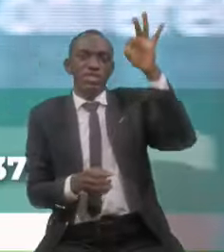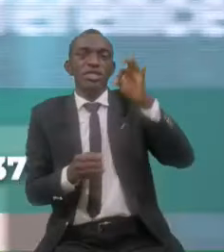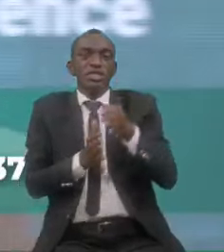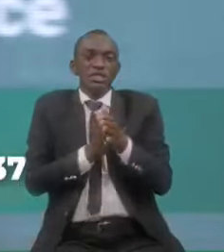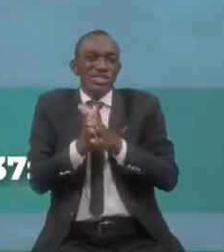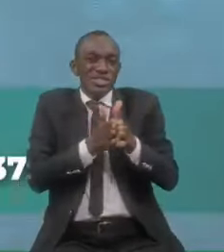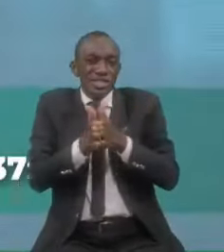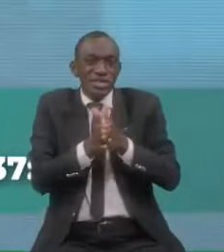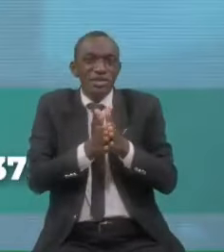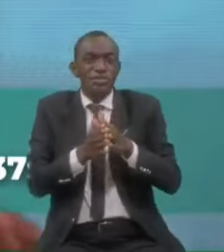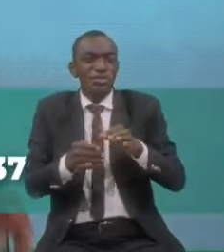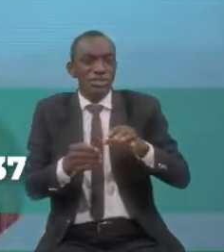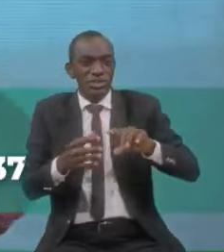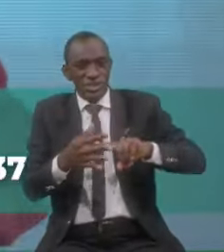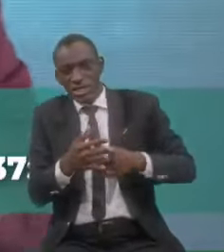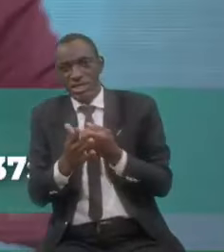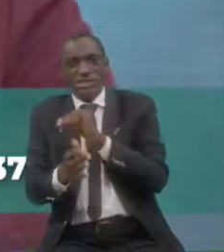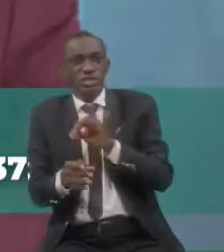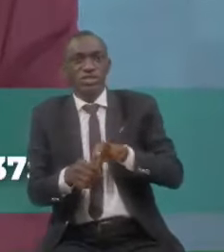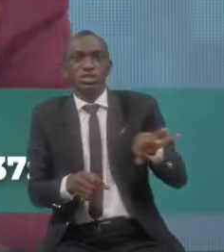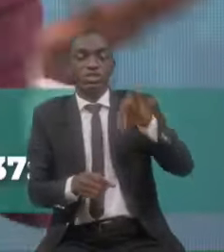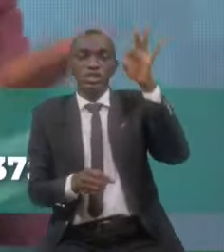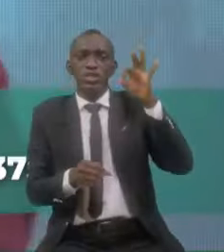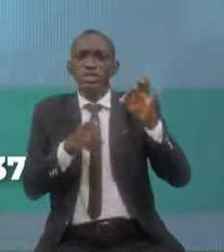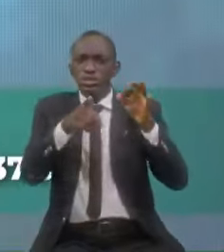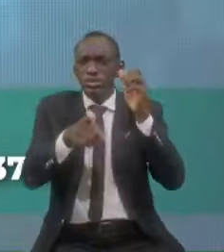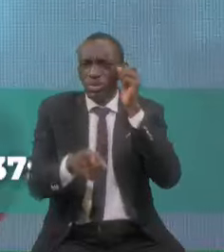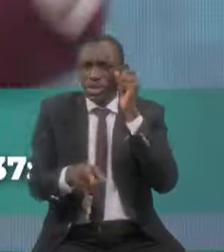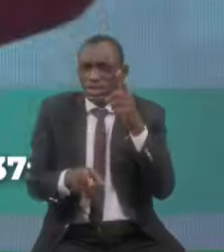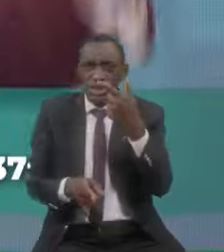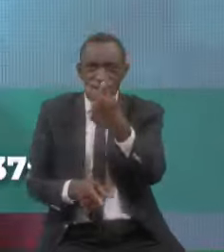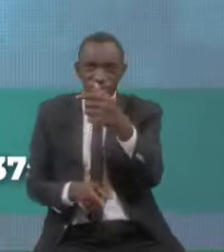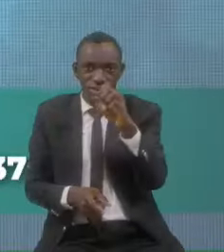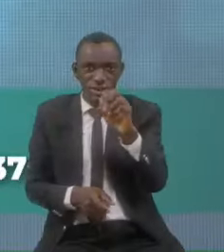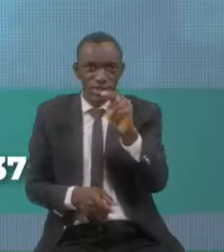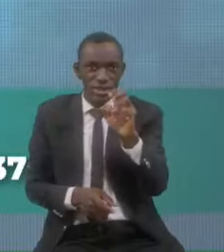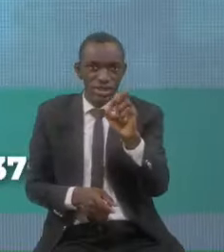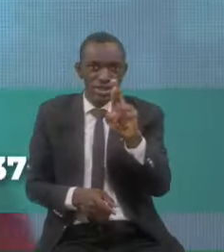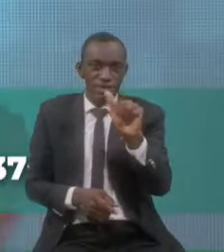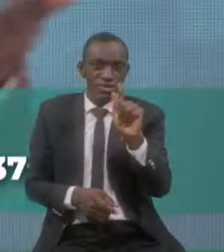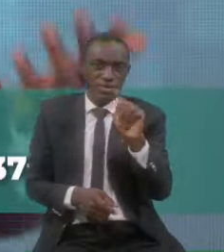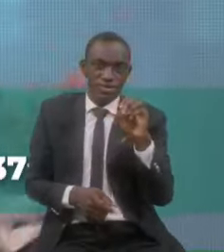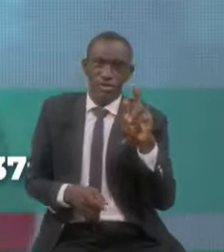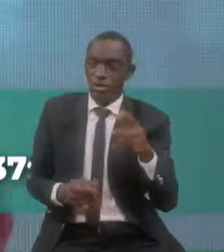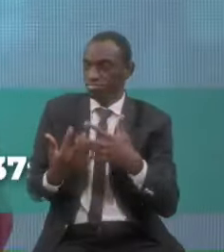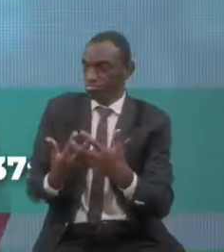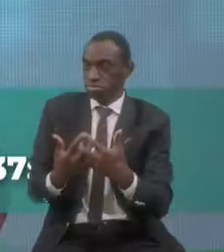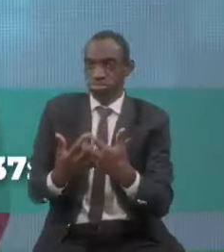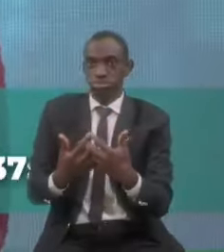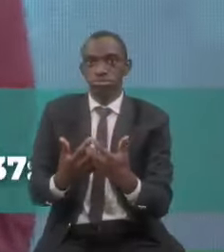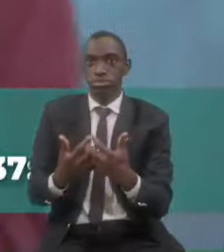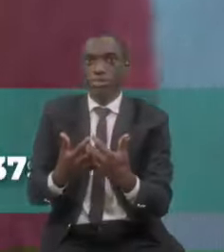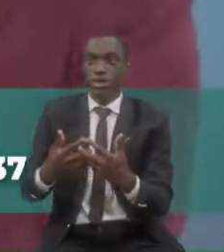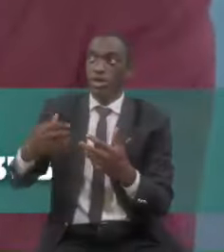zeal-generating spirit. You understand? Generating generator. There's a generator there. And when there's no